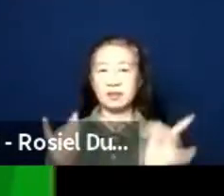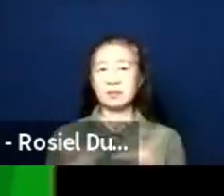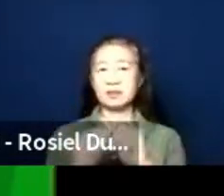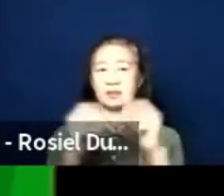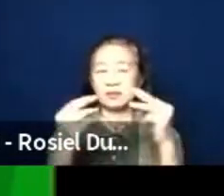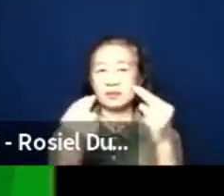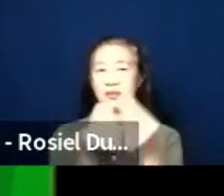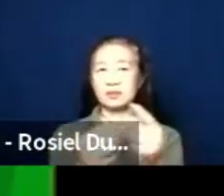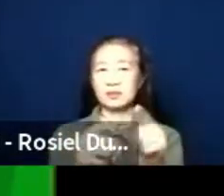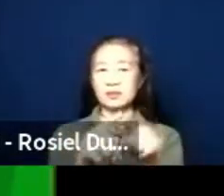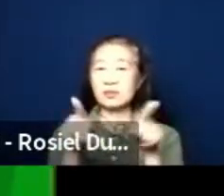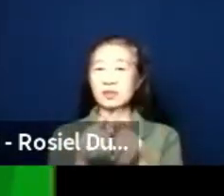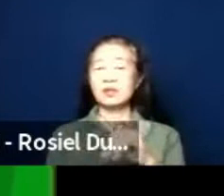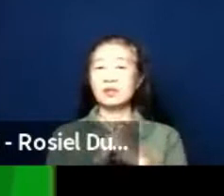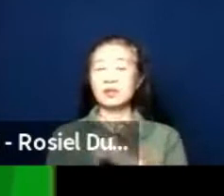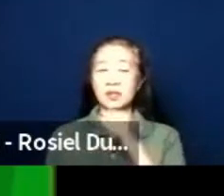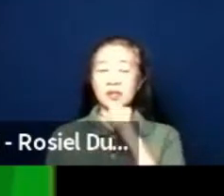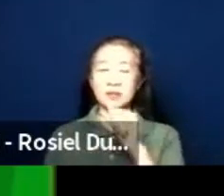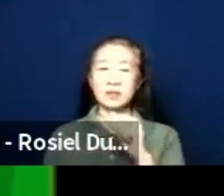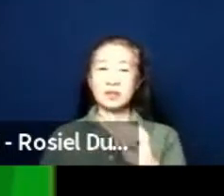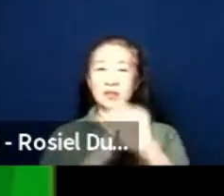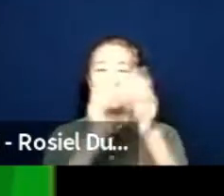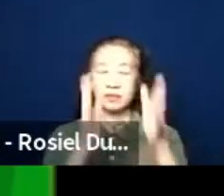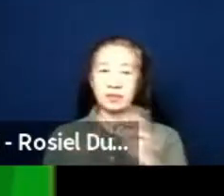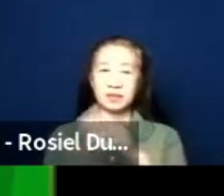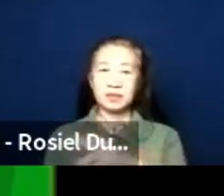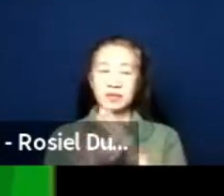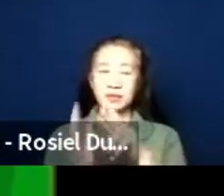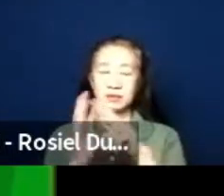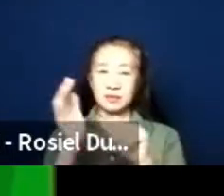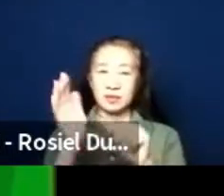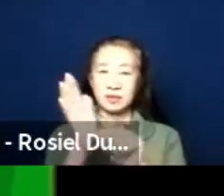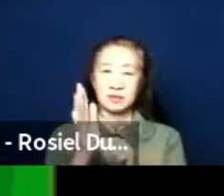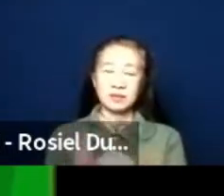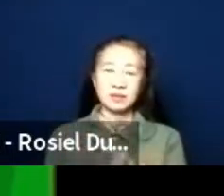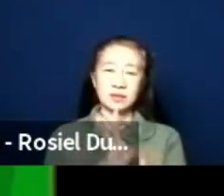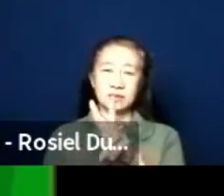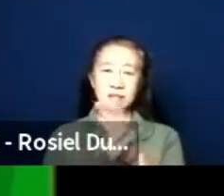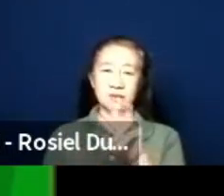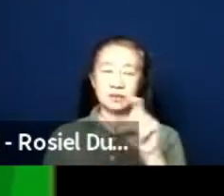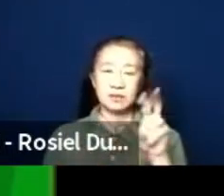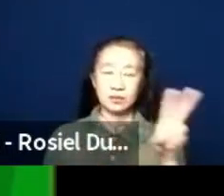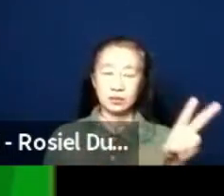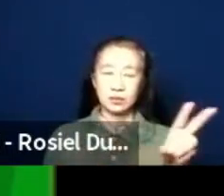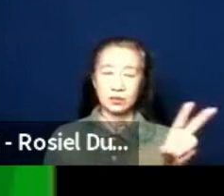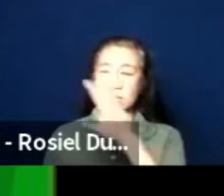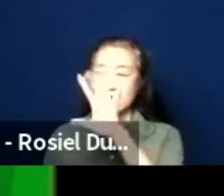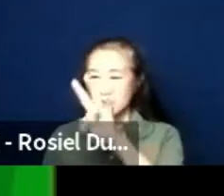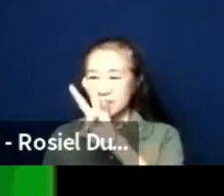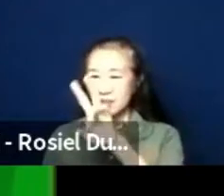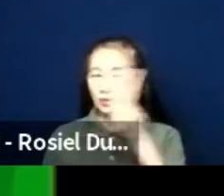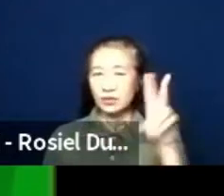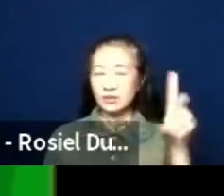course, I am the advocate of the Republic Act number 7277 and Republic Act